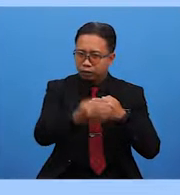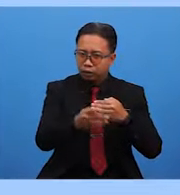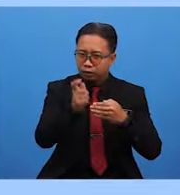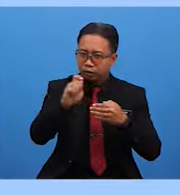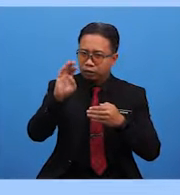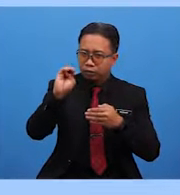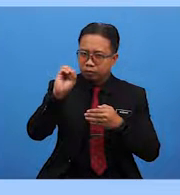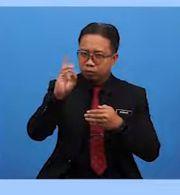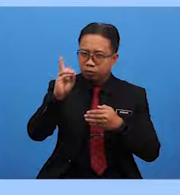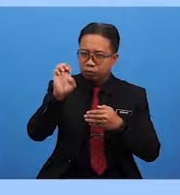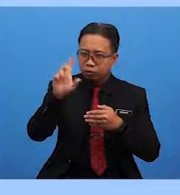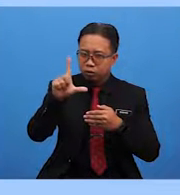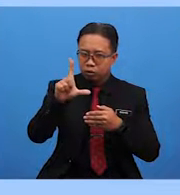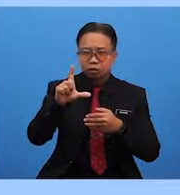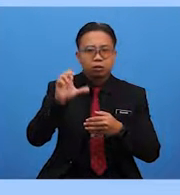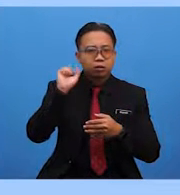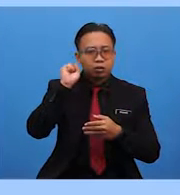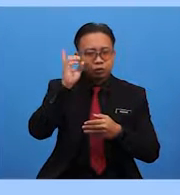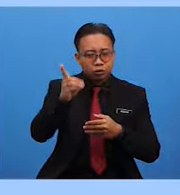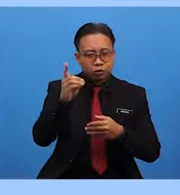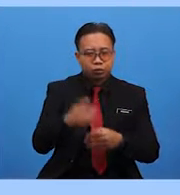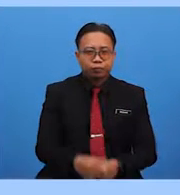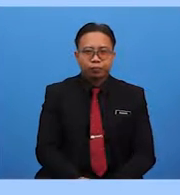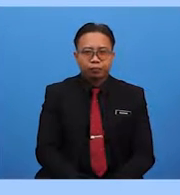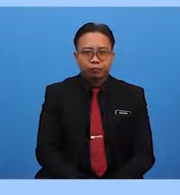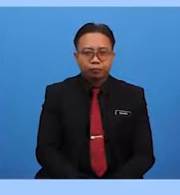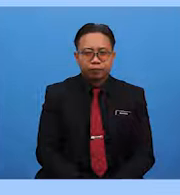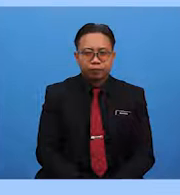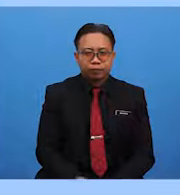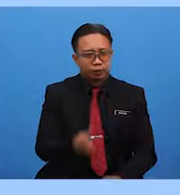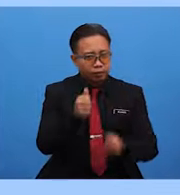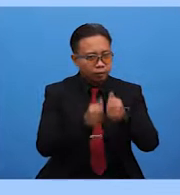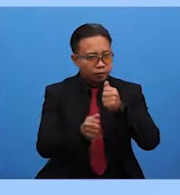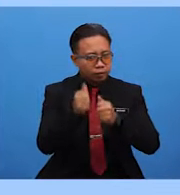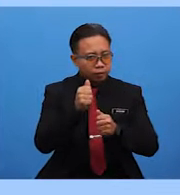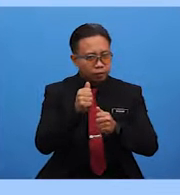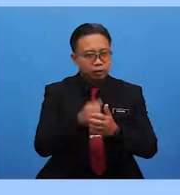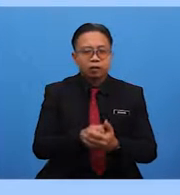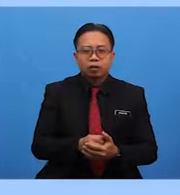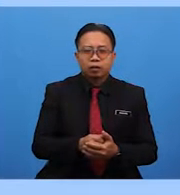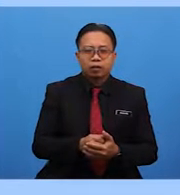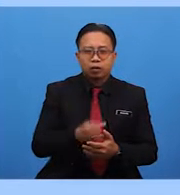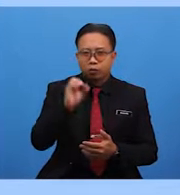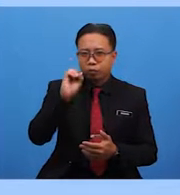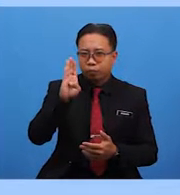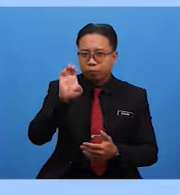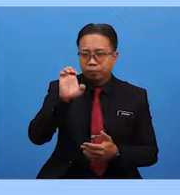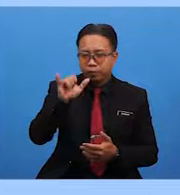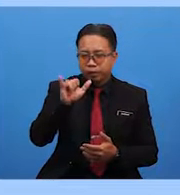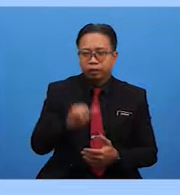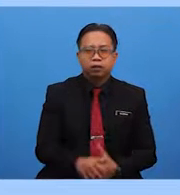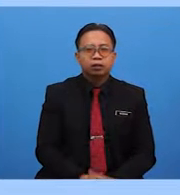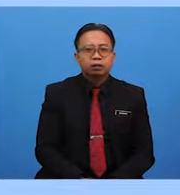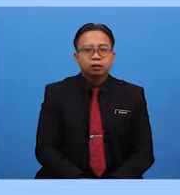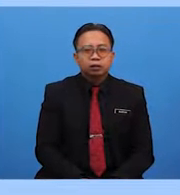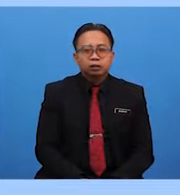modal verb should. Yes, the action word or verb here is the word obey. This